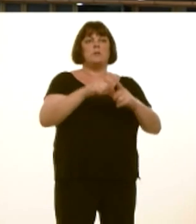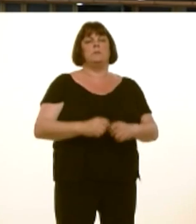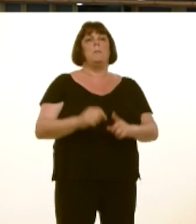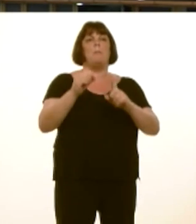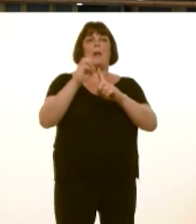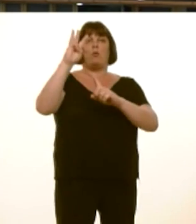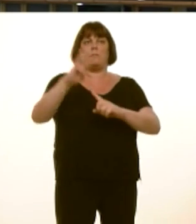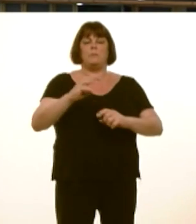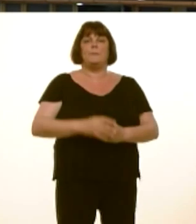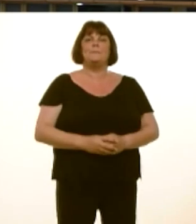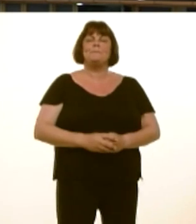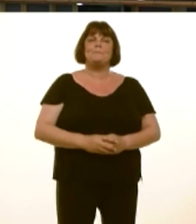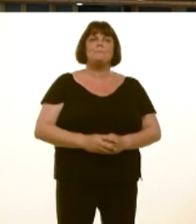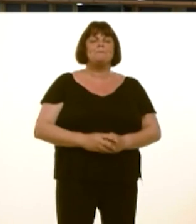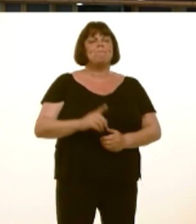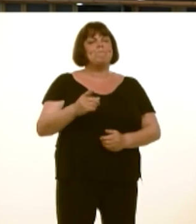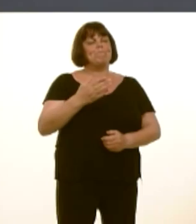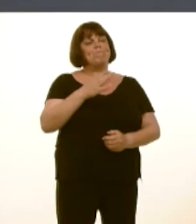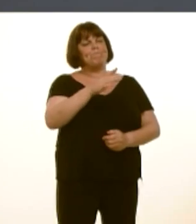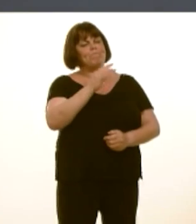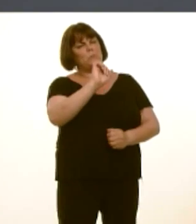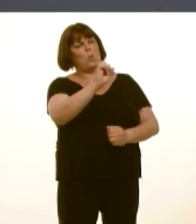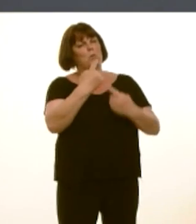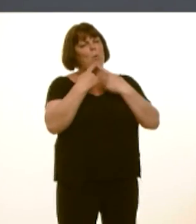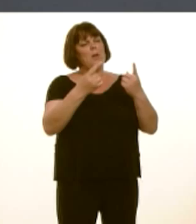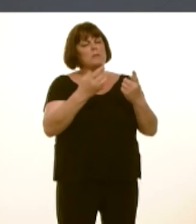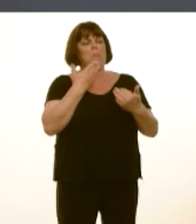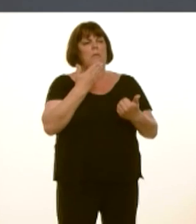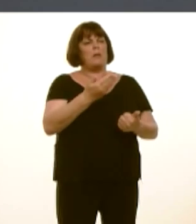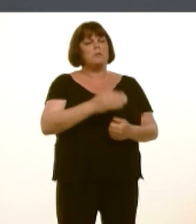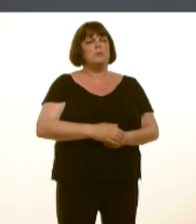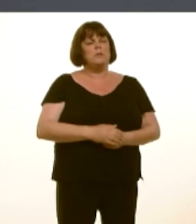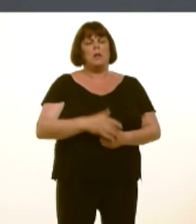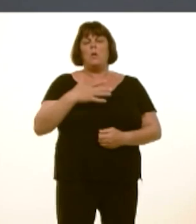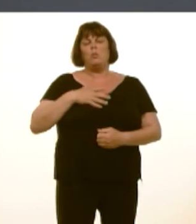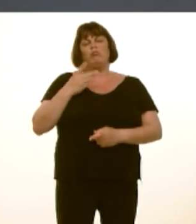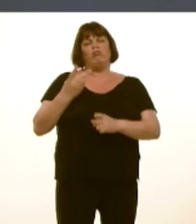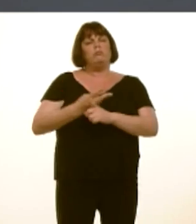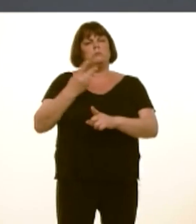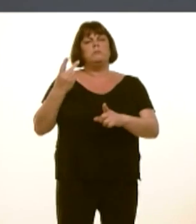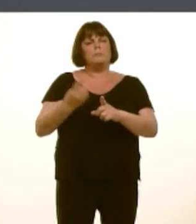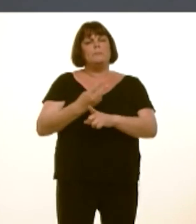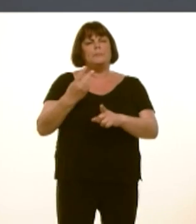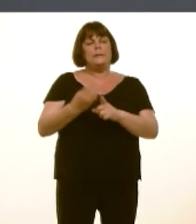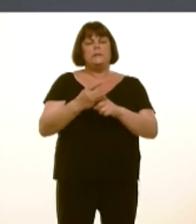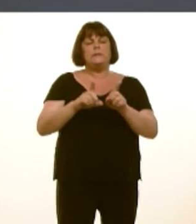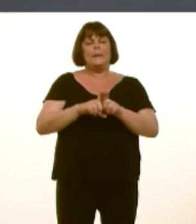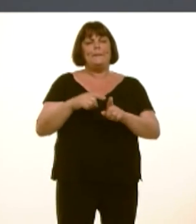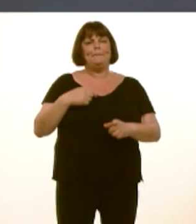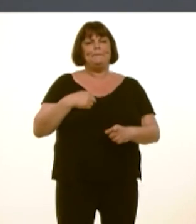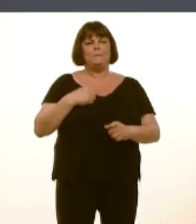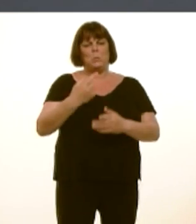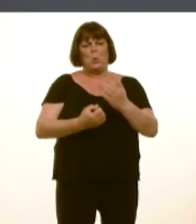Minister for his statement, and I would like to echo the sentiments that have already been expressed here this afternoon. The attack